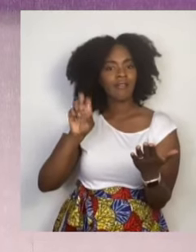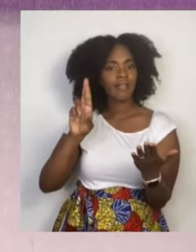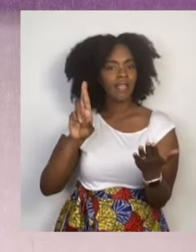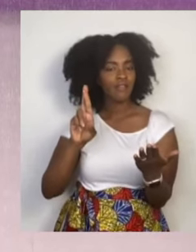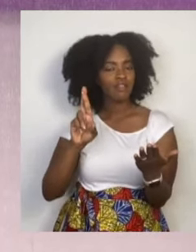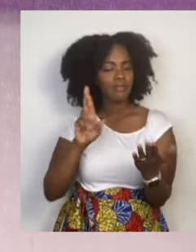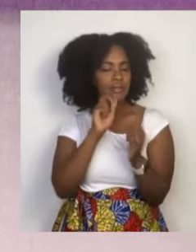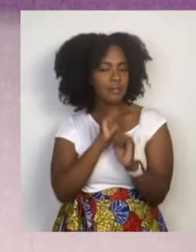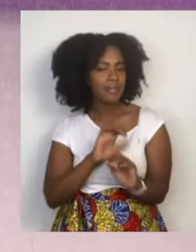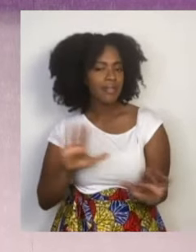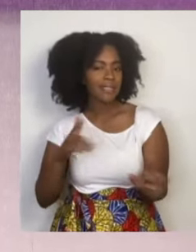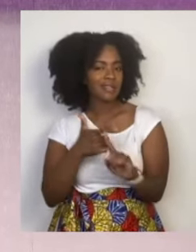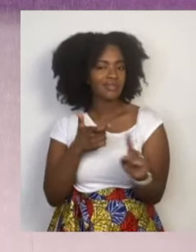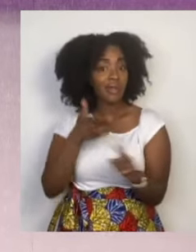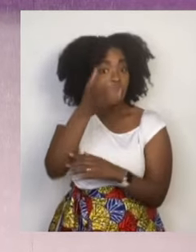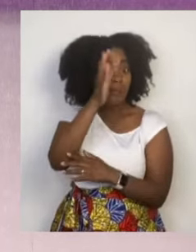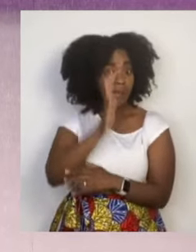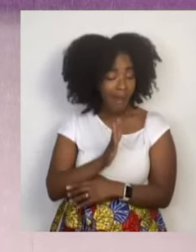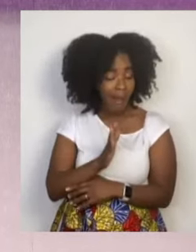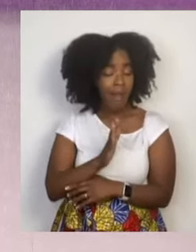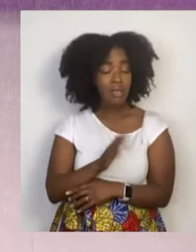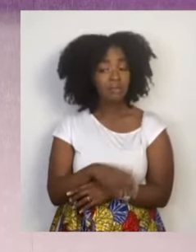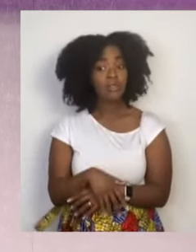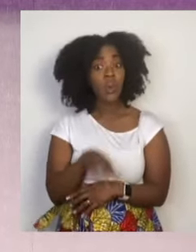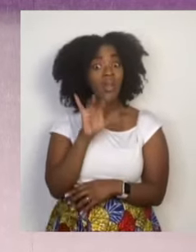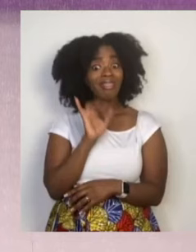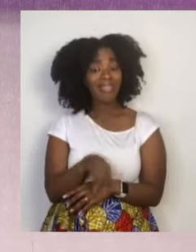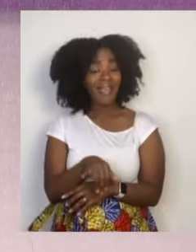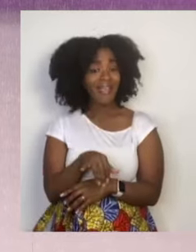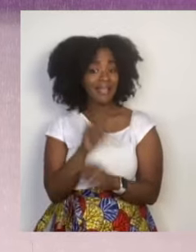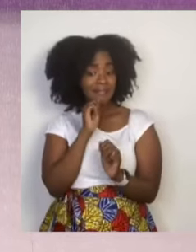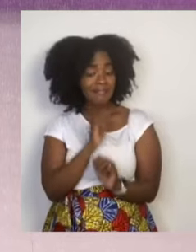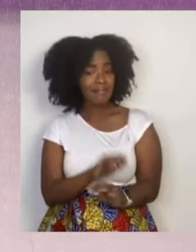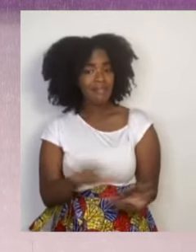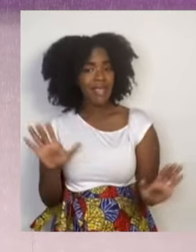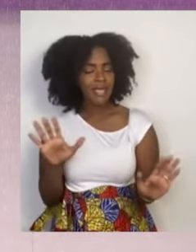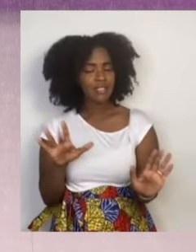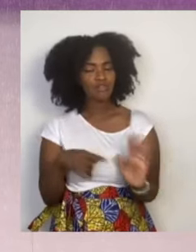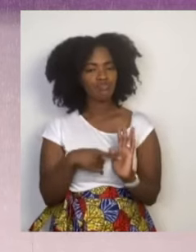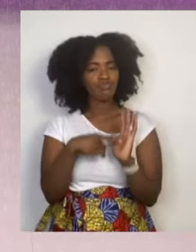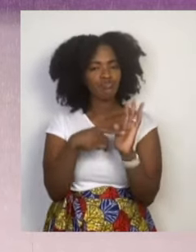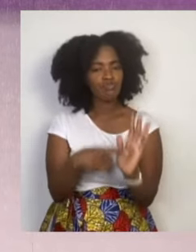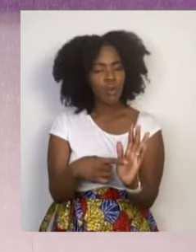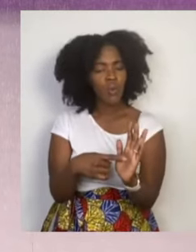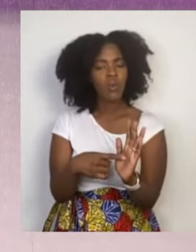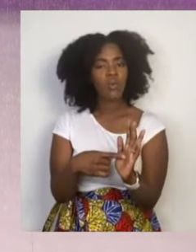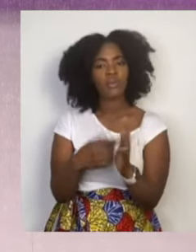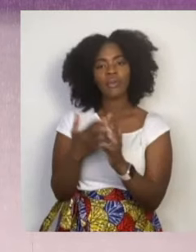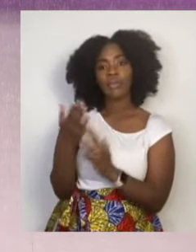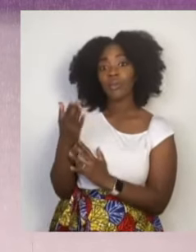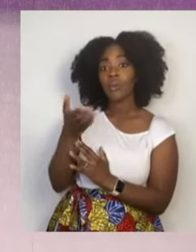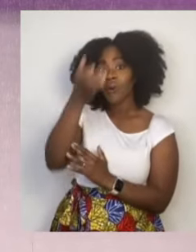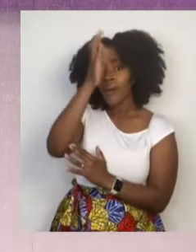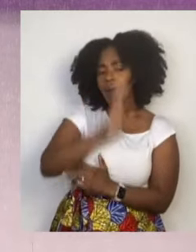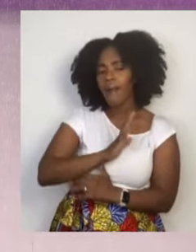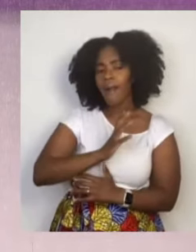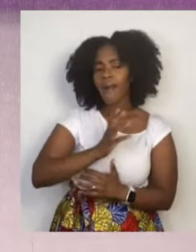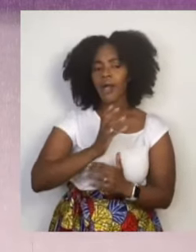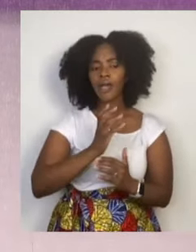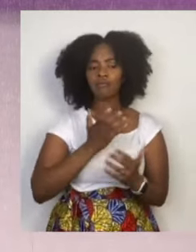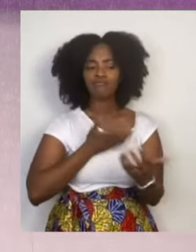God expressed itself through God sharing with Noah some